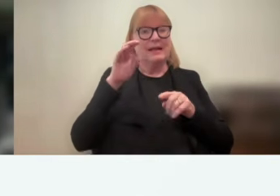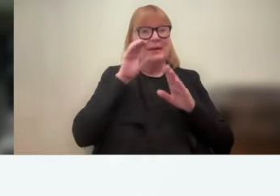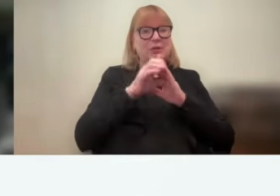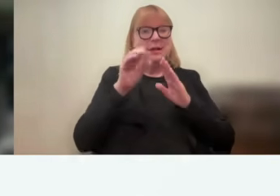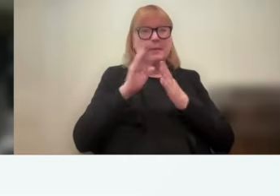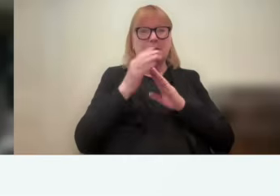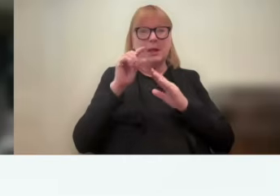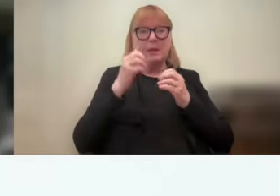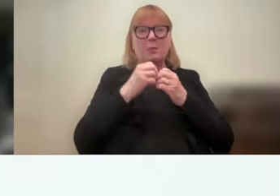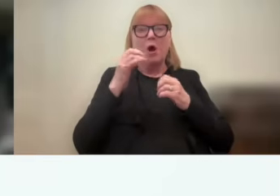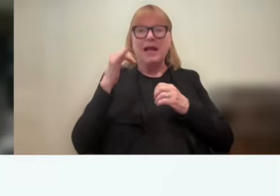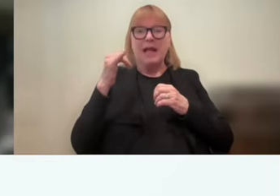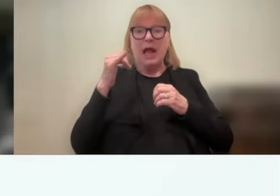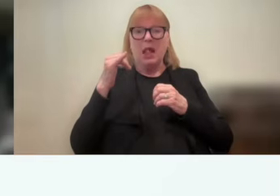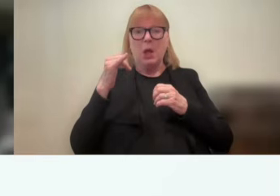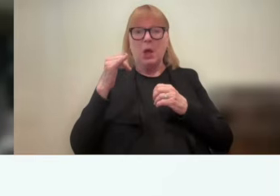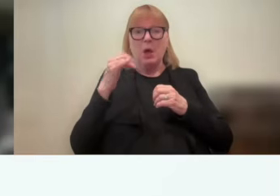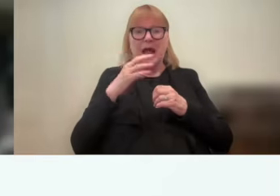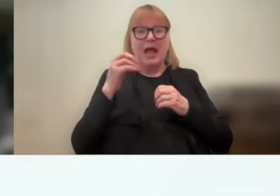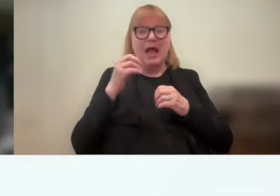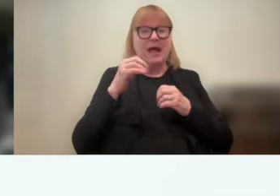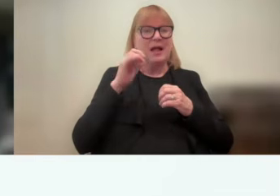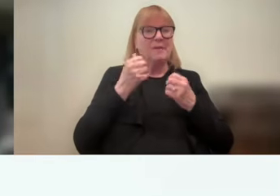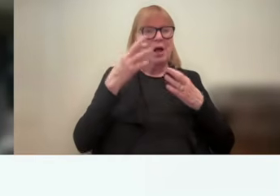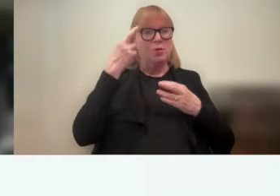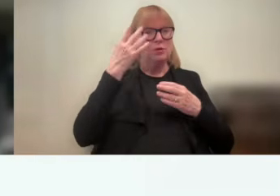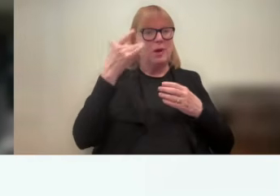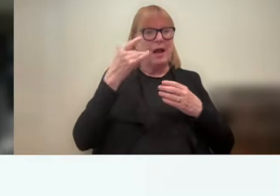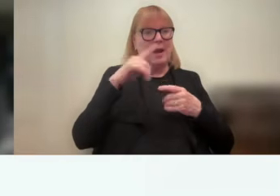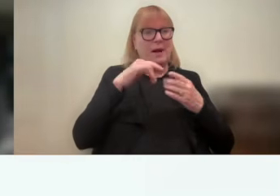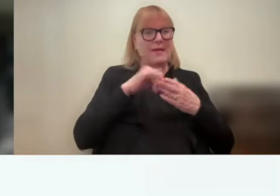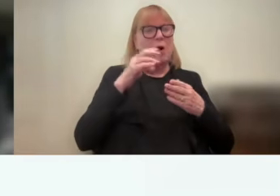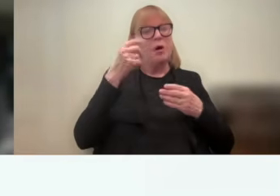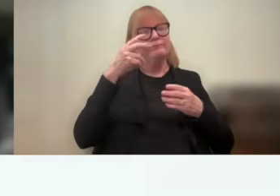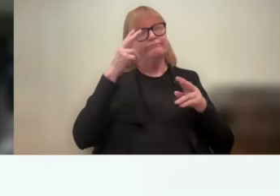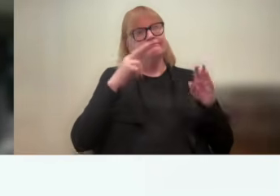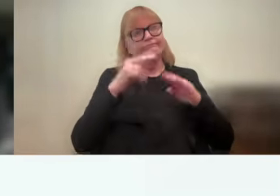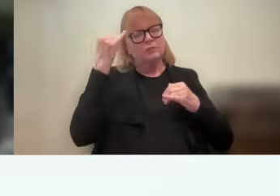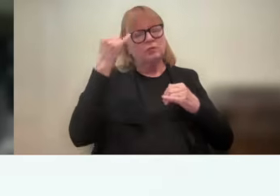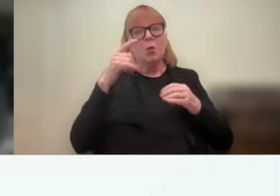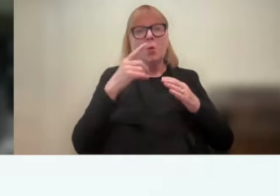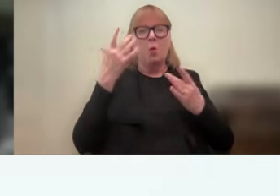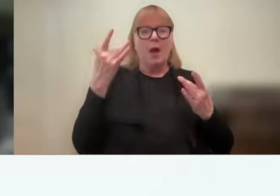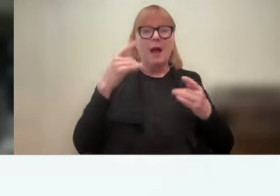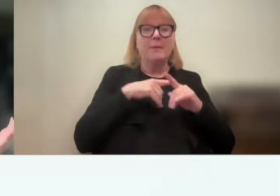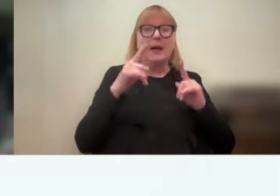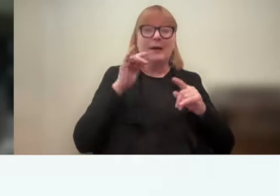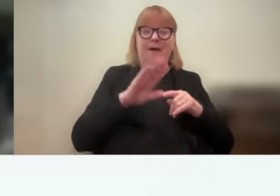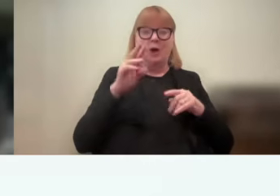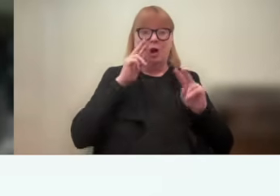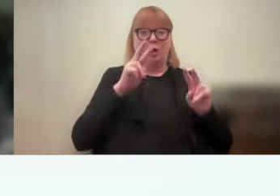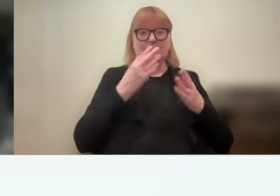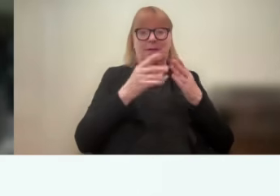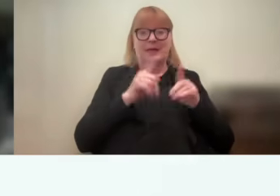a little bit more yellow. And there's lots of reasons around that or speculation as to why that is. But if you're ever looking at